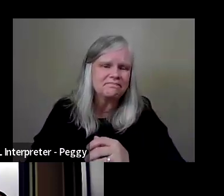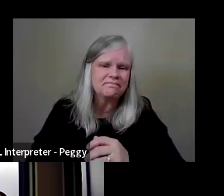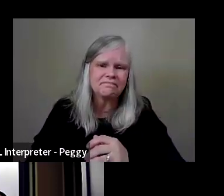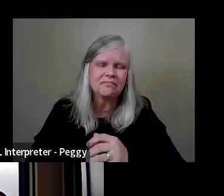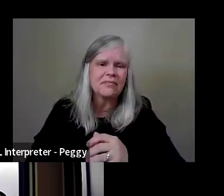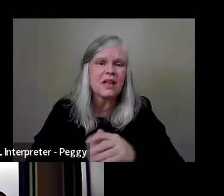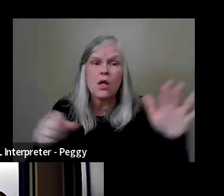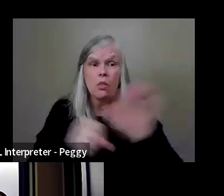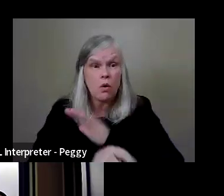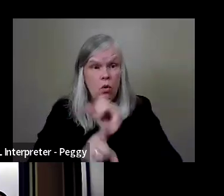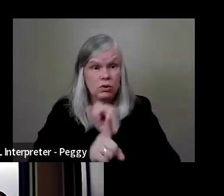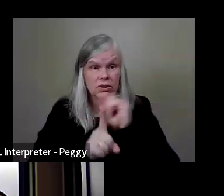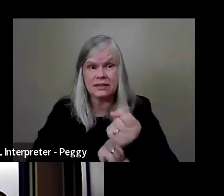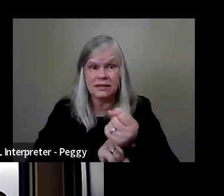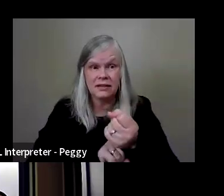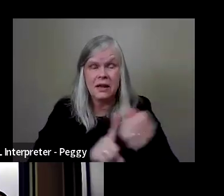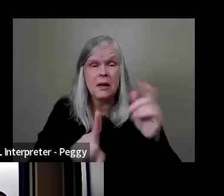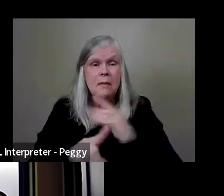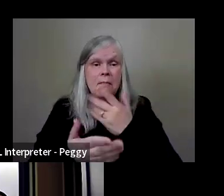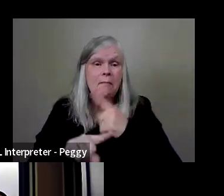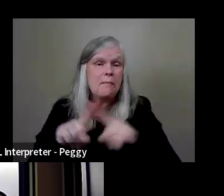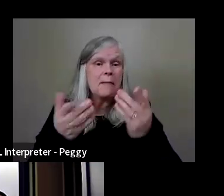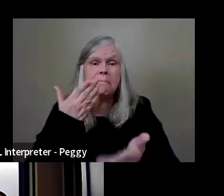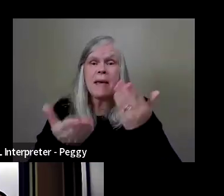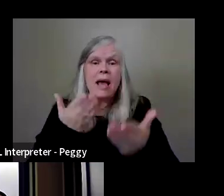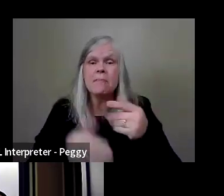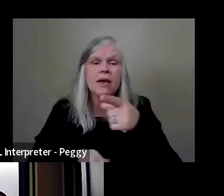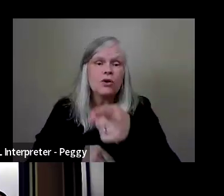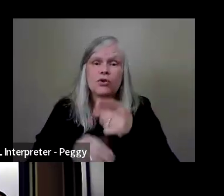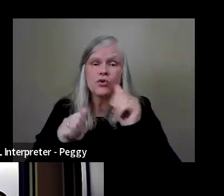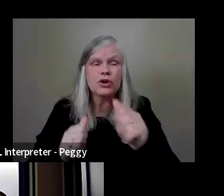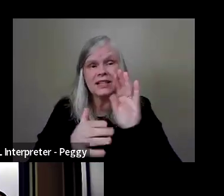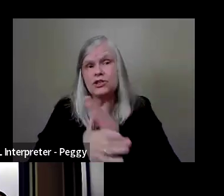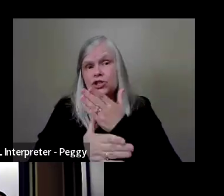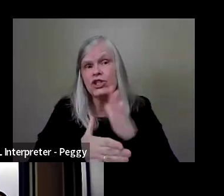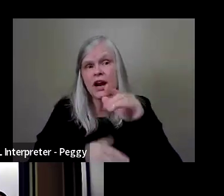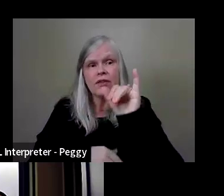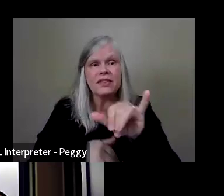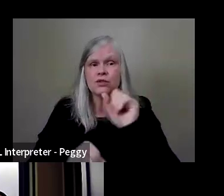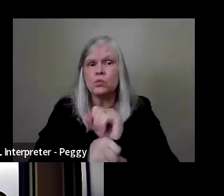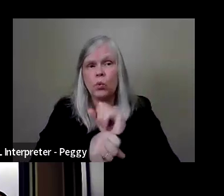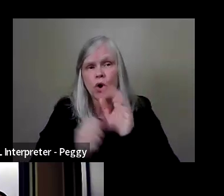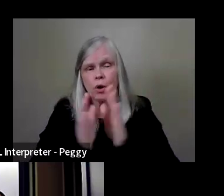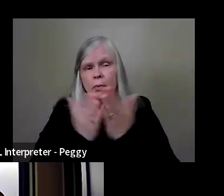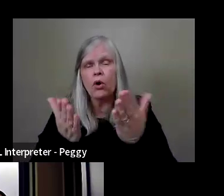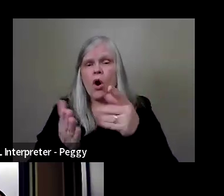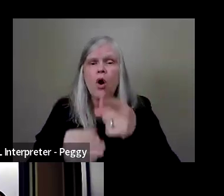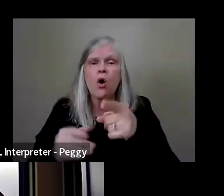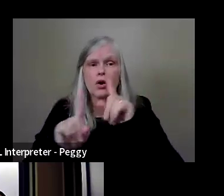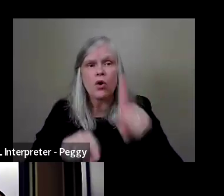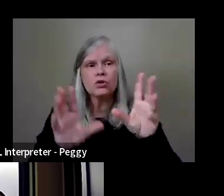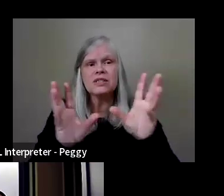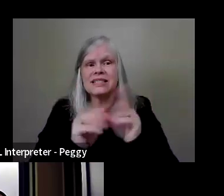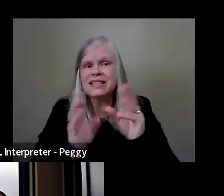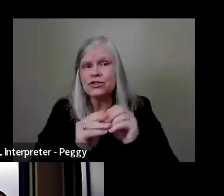the whole situation, but even maybe, I don't know if you're in a spot you can share the session workbook or point them, to attend a Yeah.